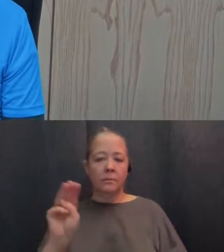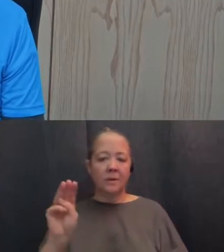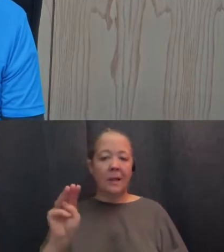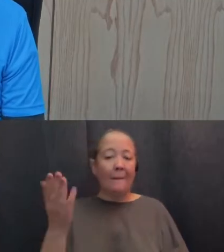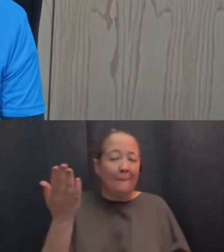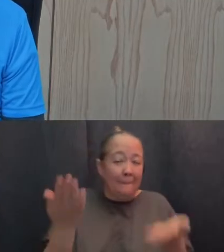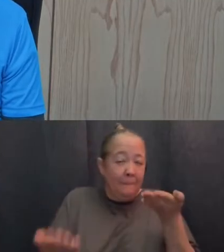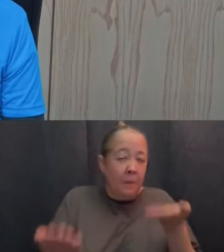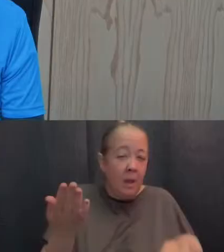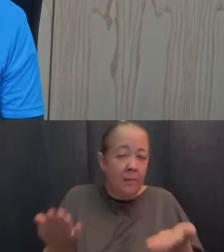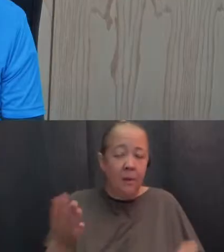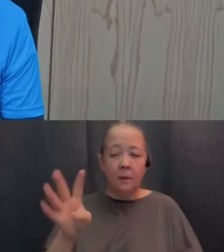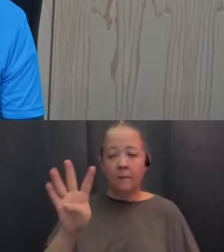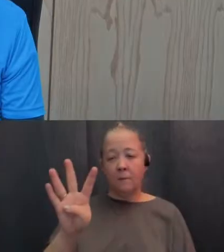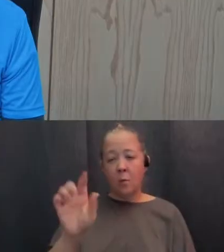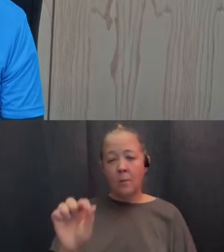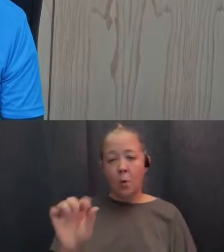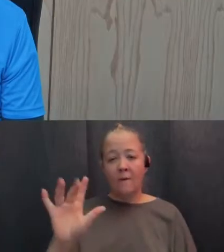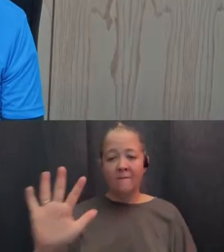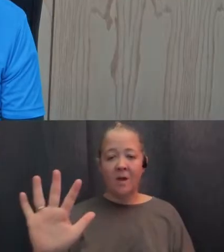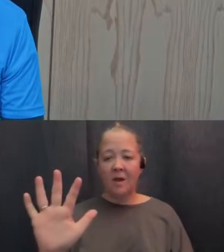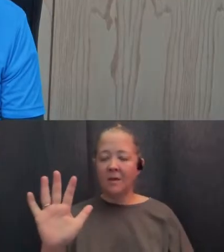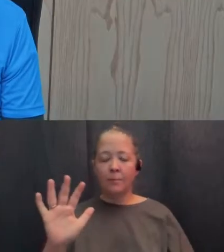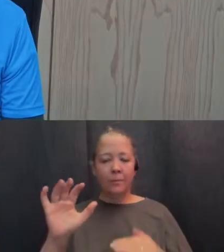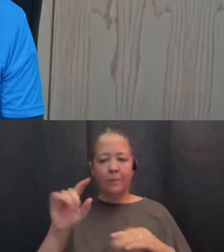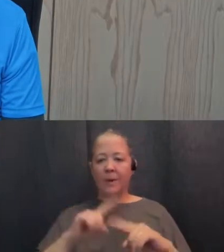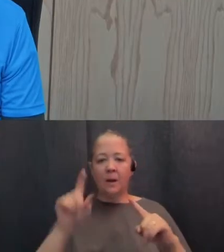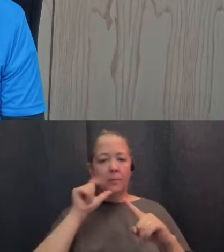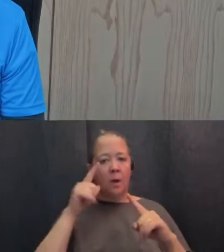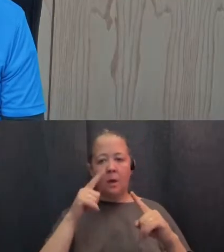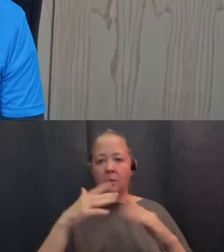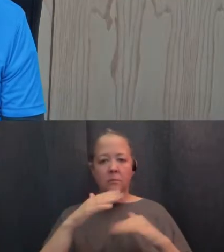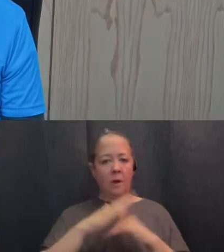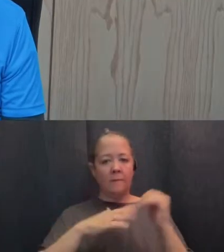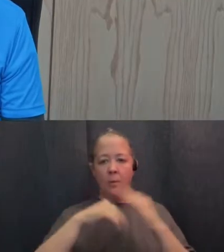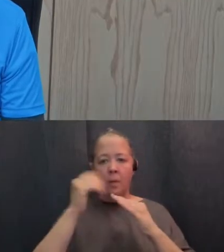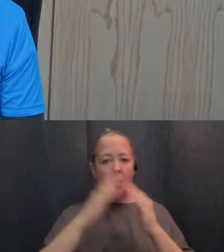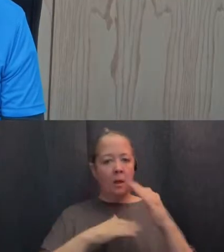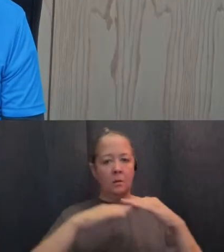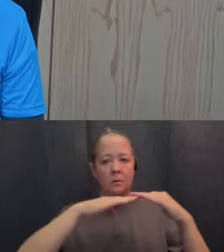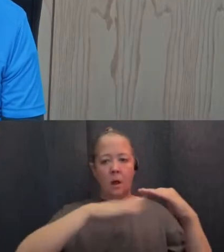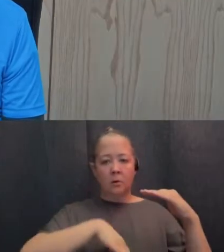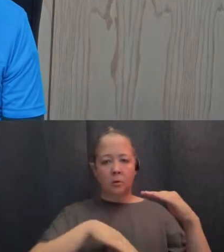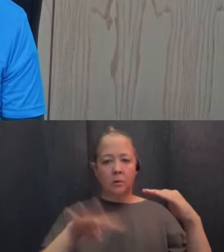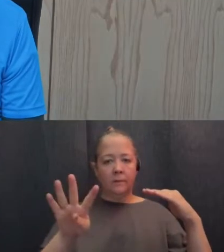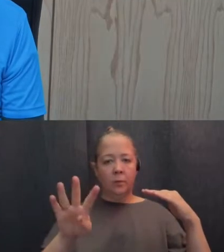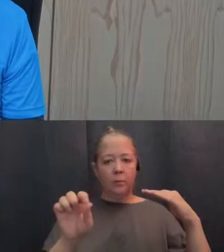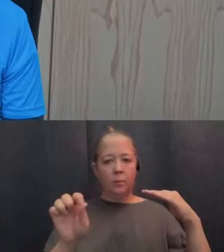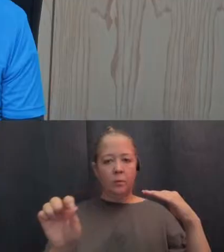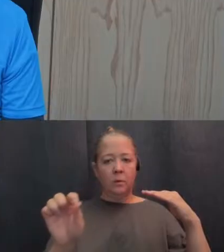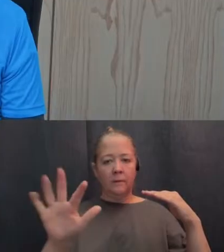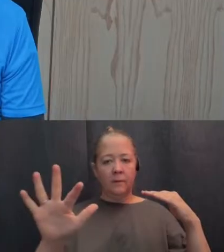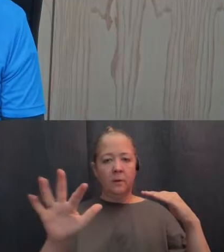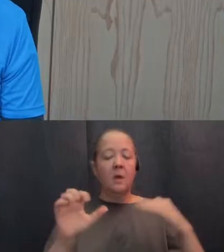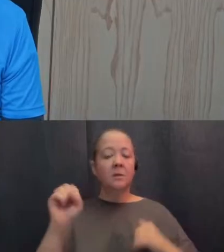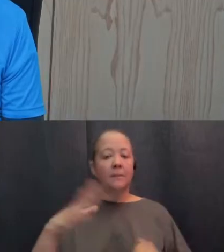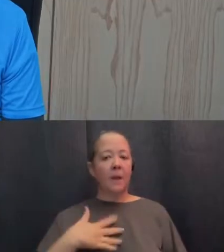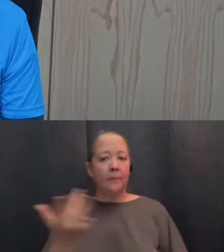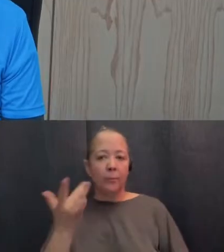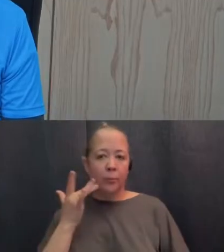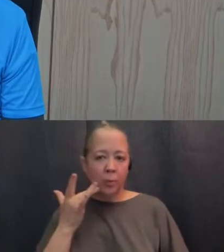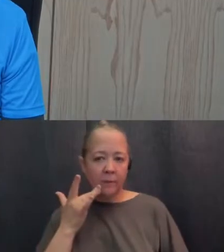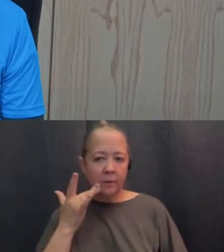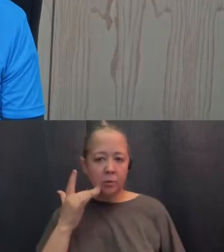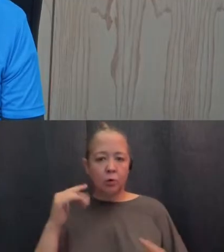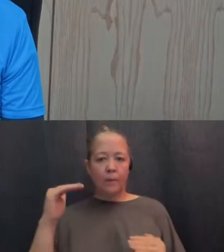I'm not comfortable going much lower than that. So it would really be my preference to balance the budget this